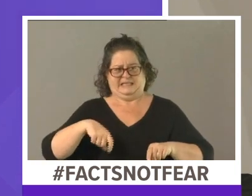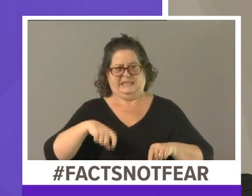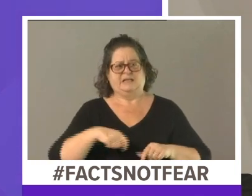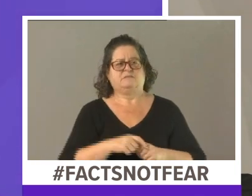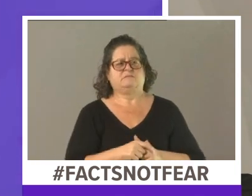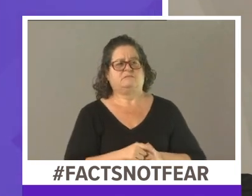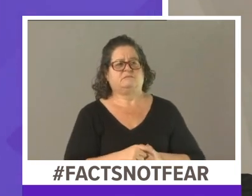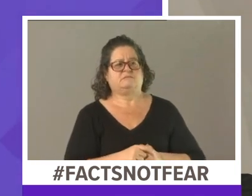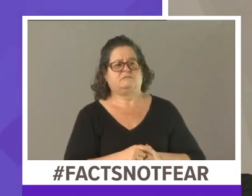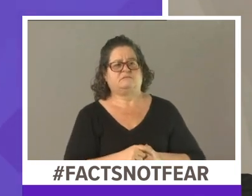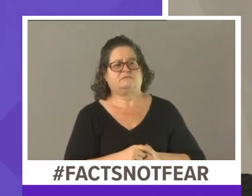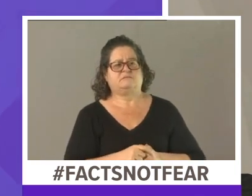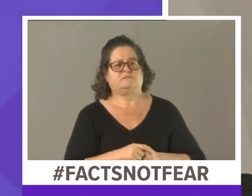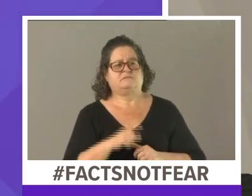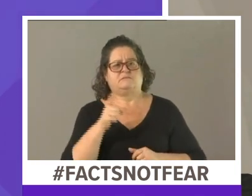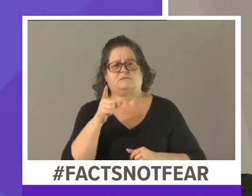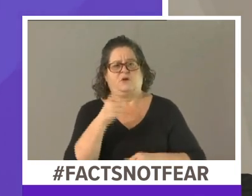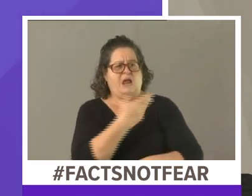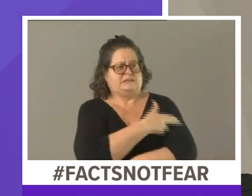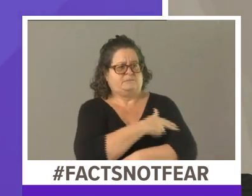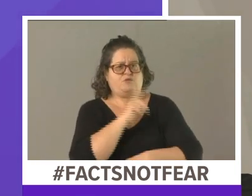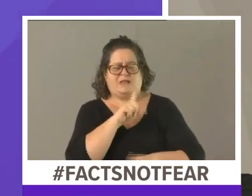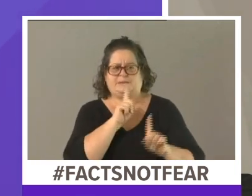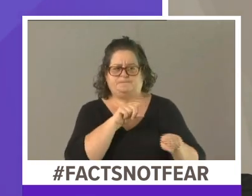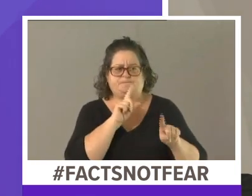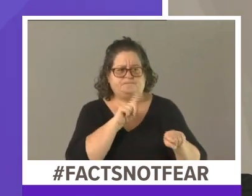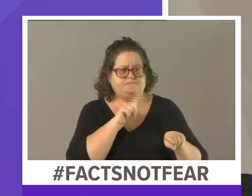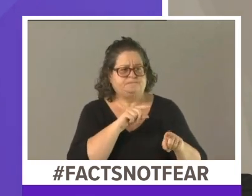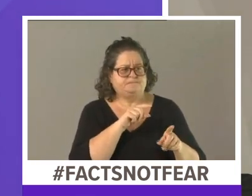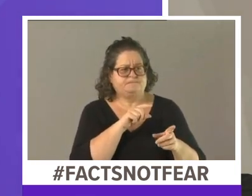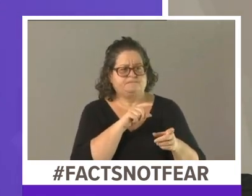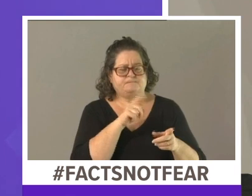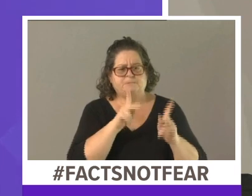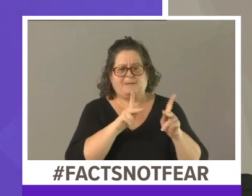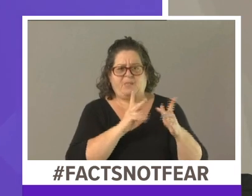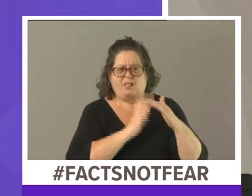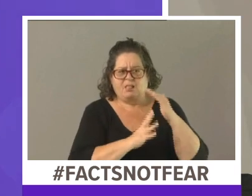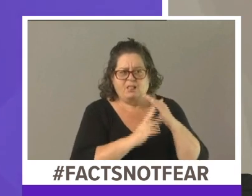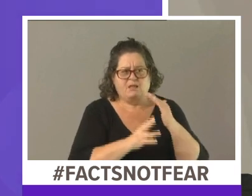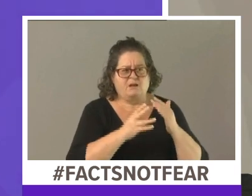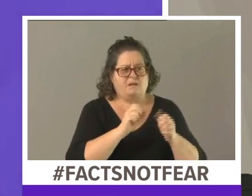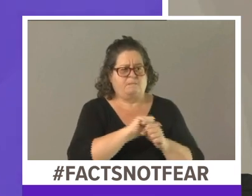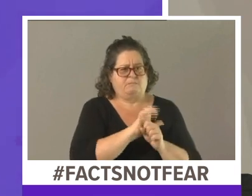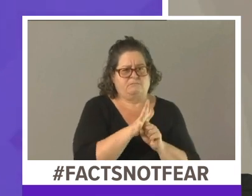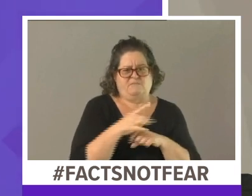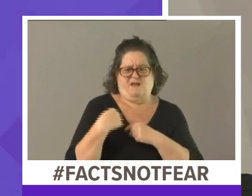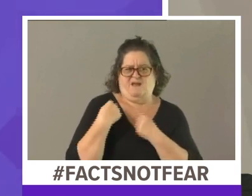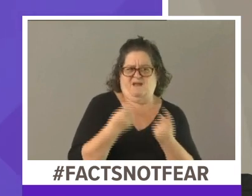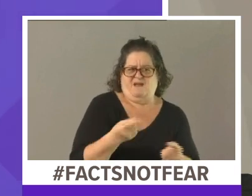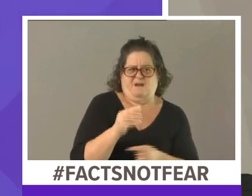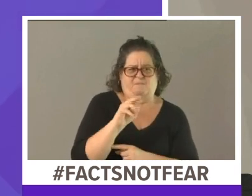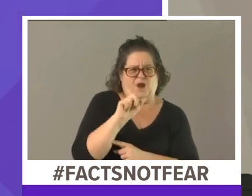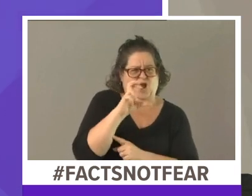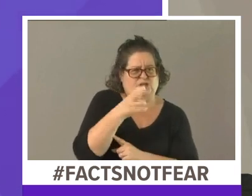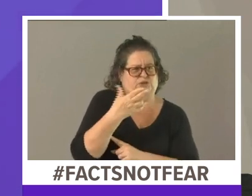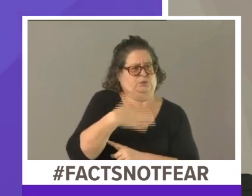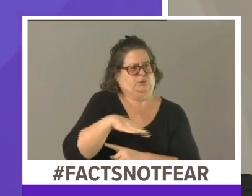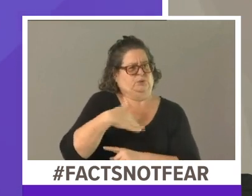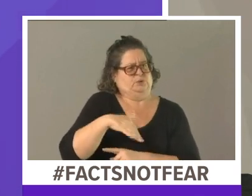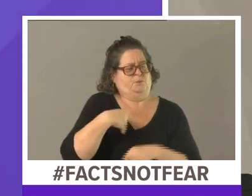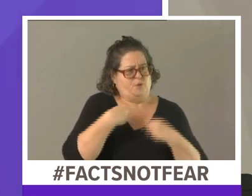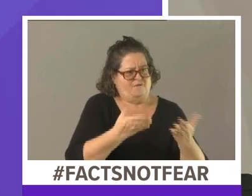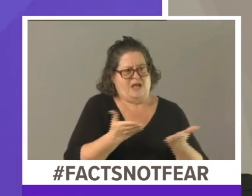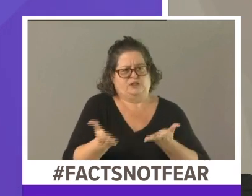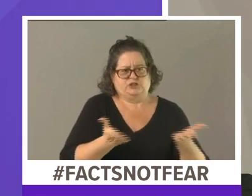the COVID-19 response since March. So we announced last week that we were implementing a staffing initiative.